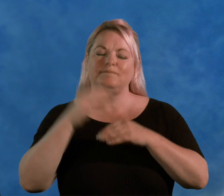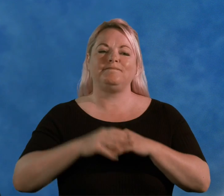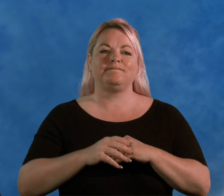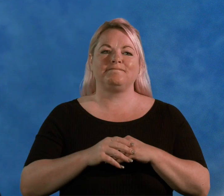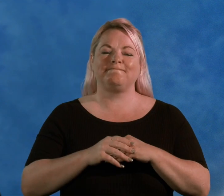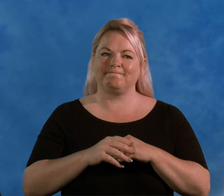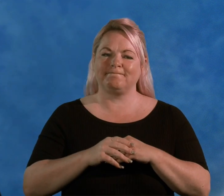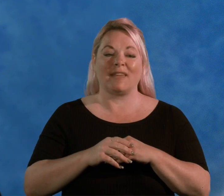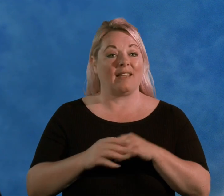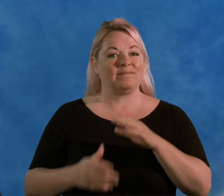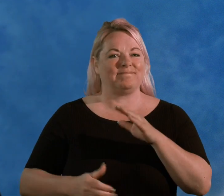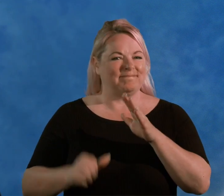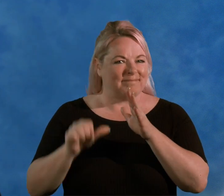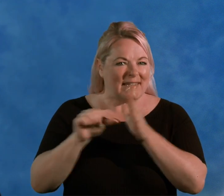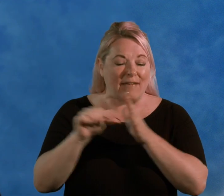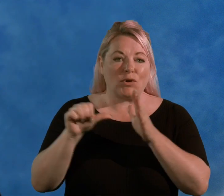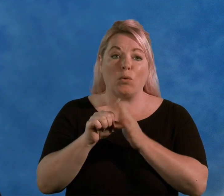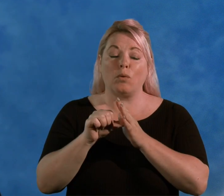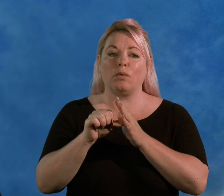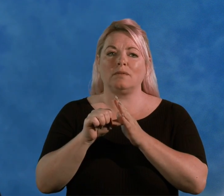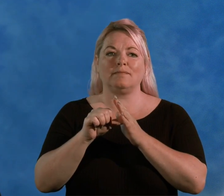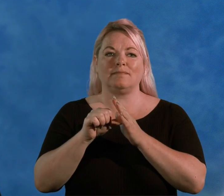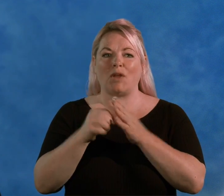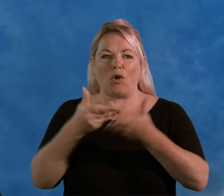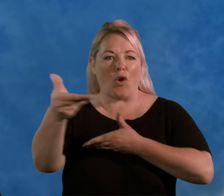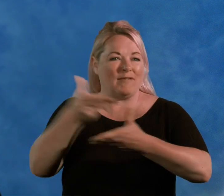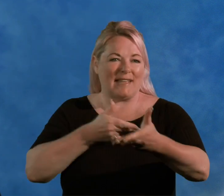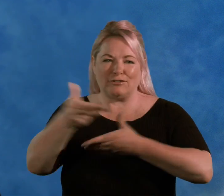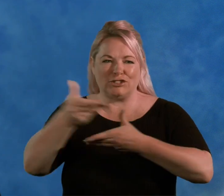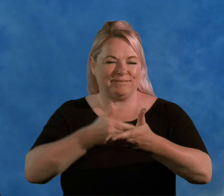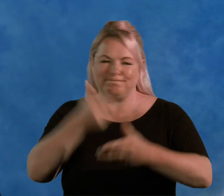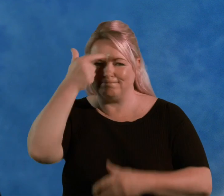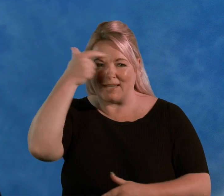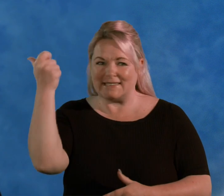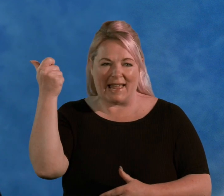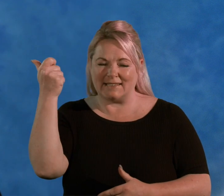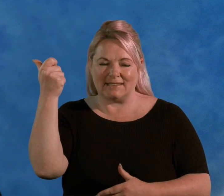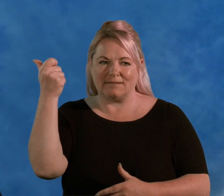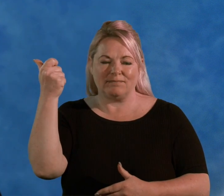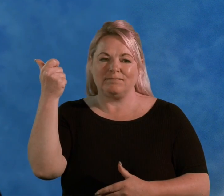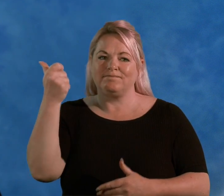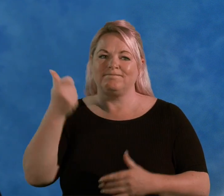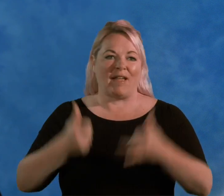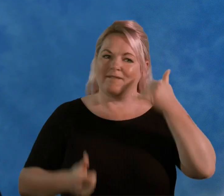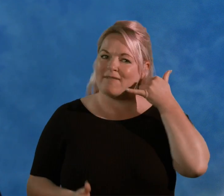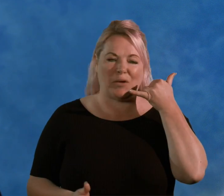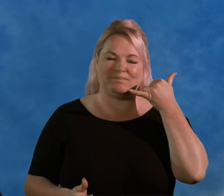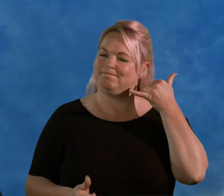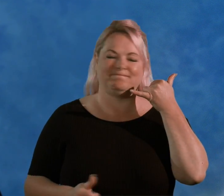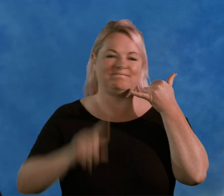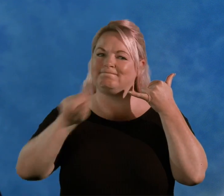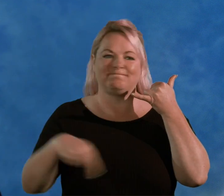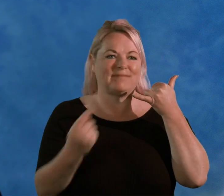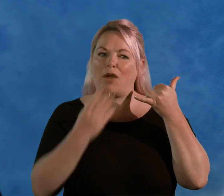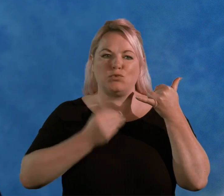where I was finding it difficult to understand a conversation. I couldn't use the